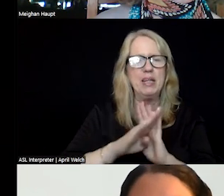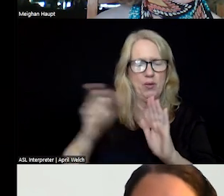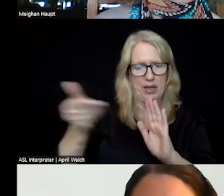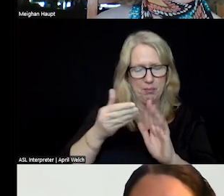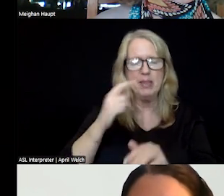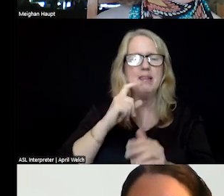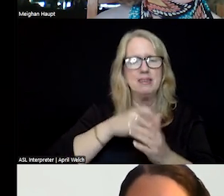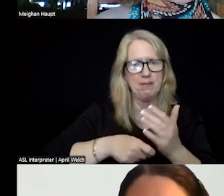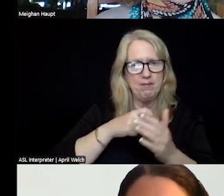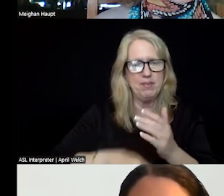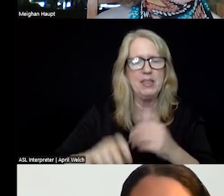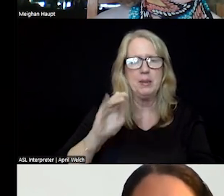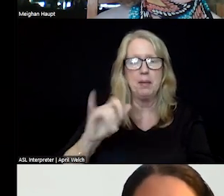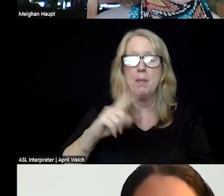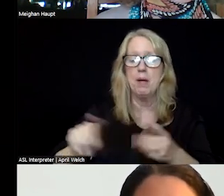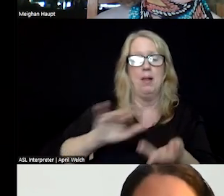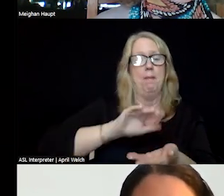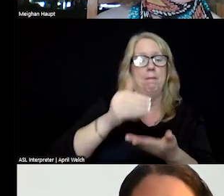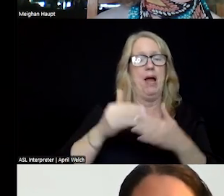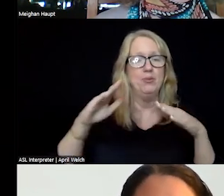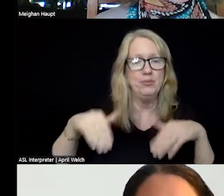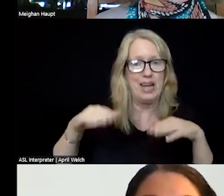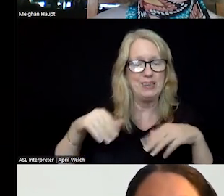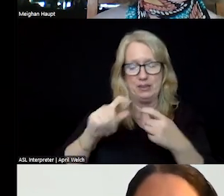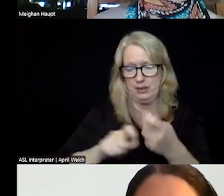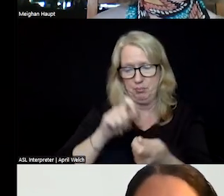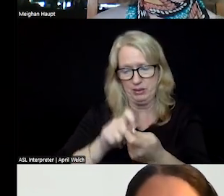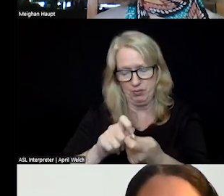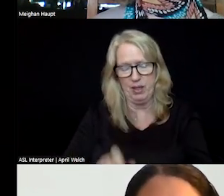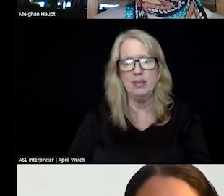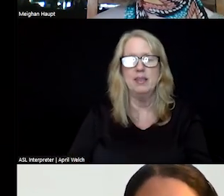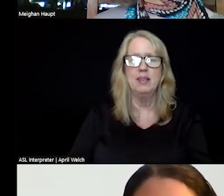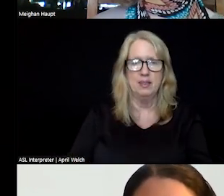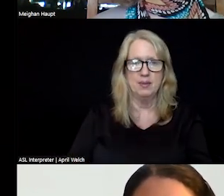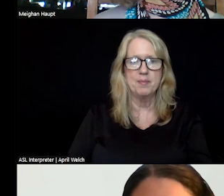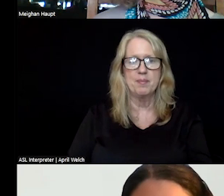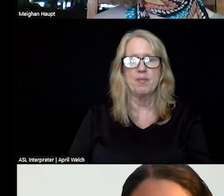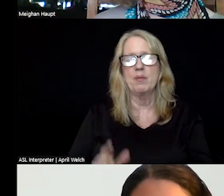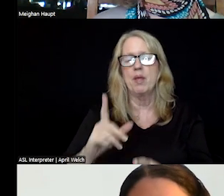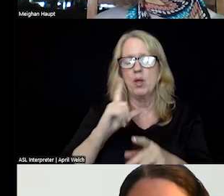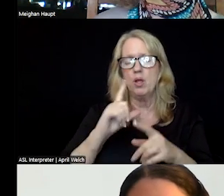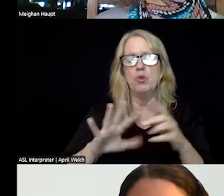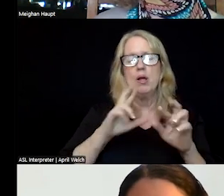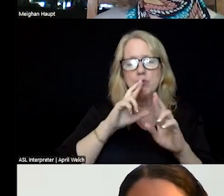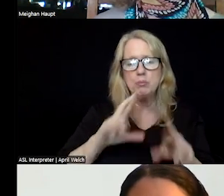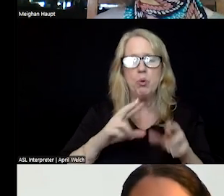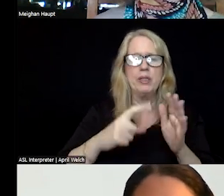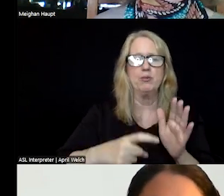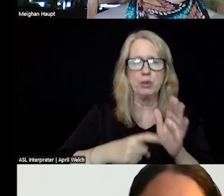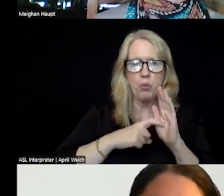bill, but the fee amount has not been specified. And it also contains reporting